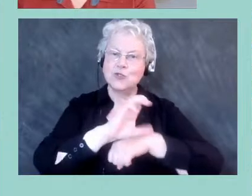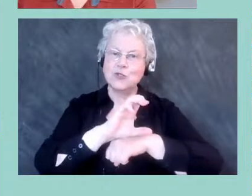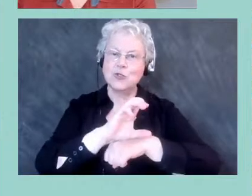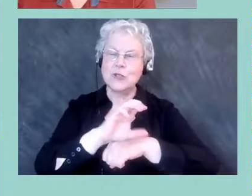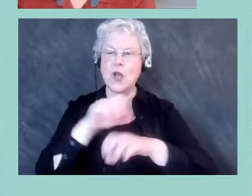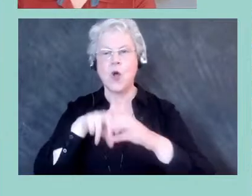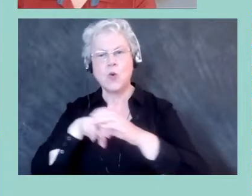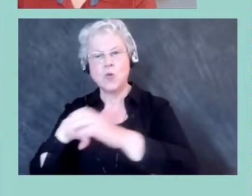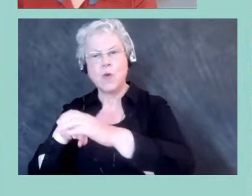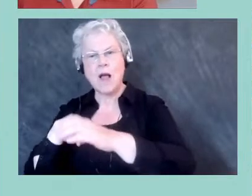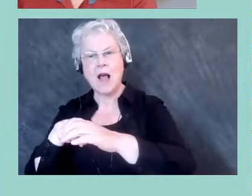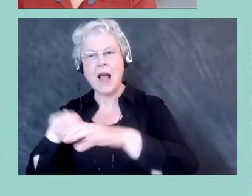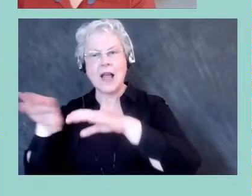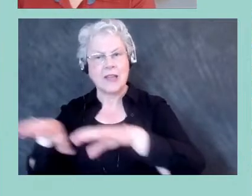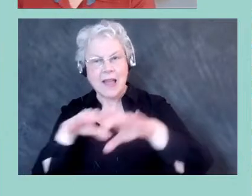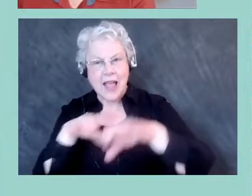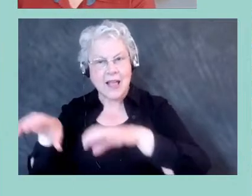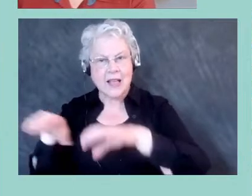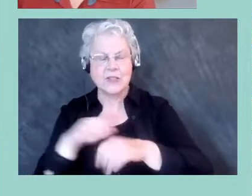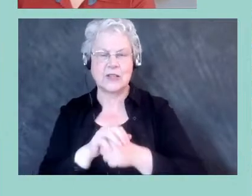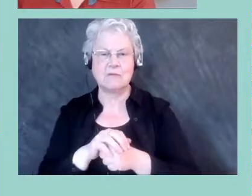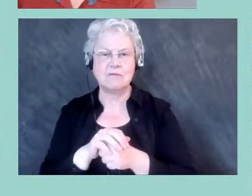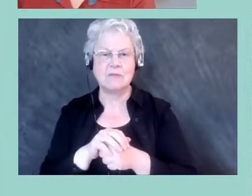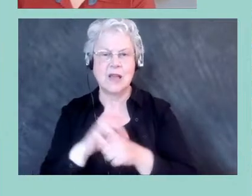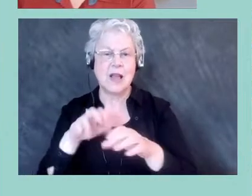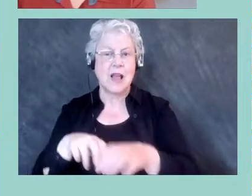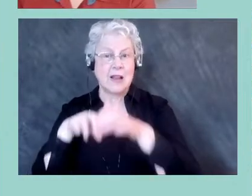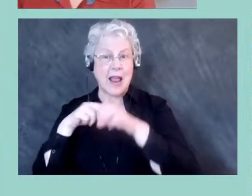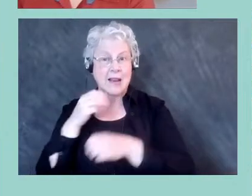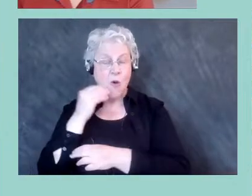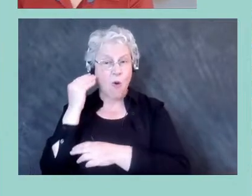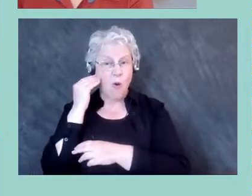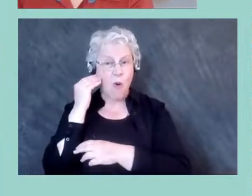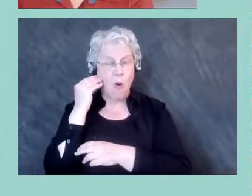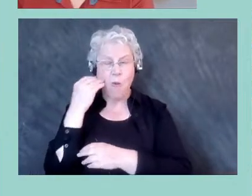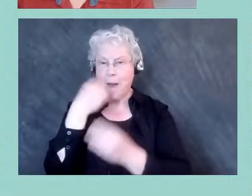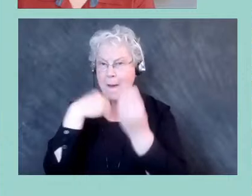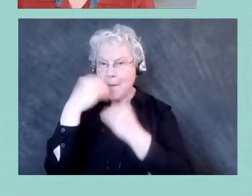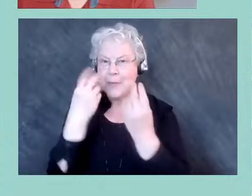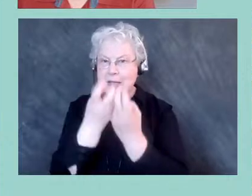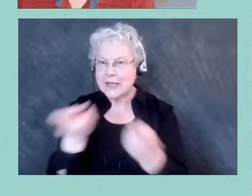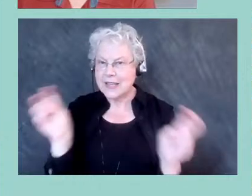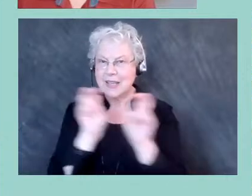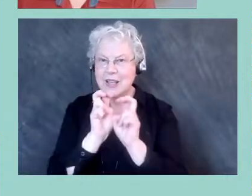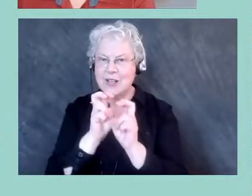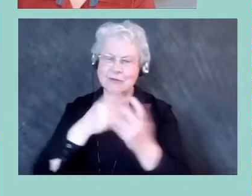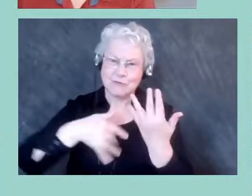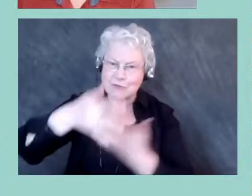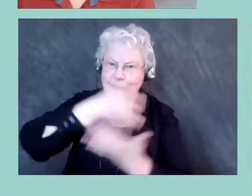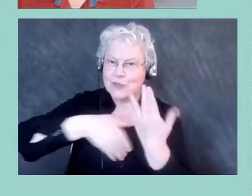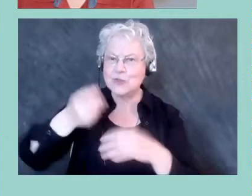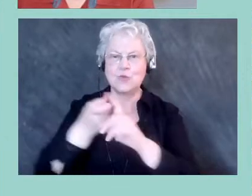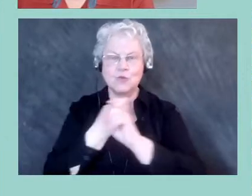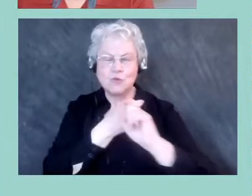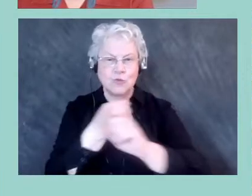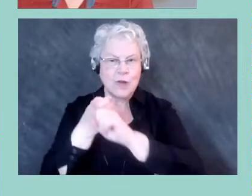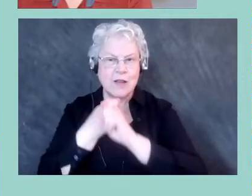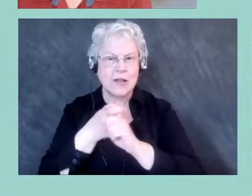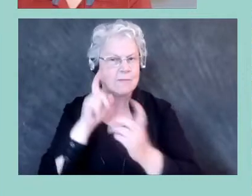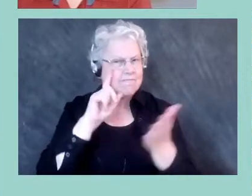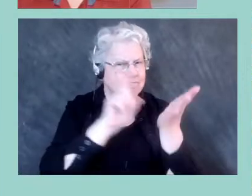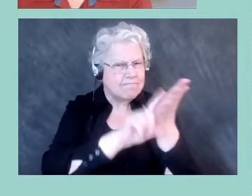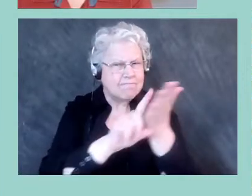actions and home from jail, meals and fellowship. It means checking in regularly and